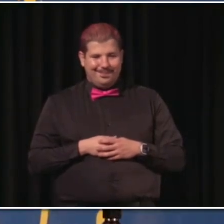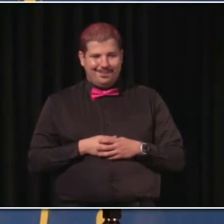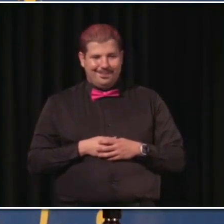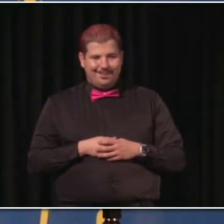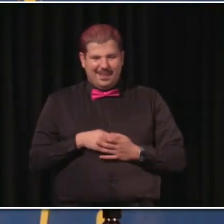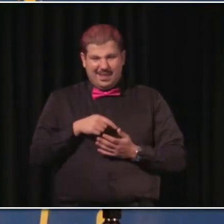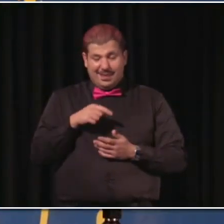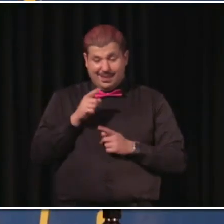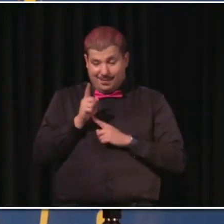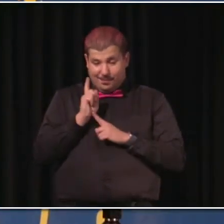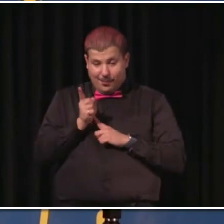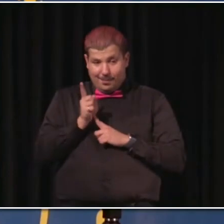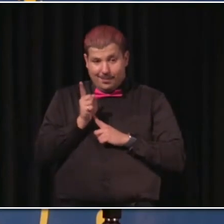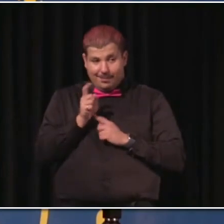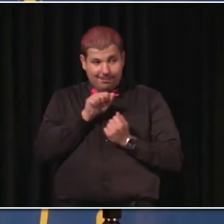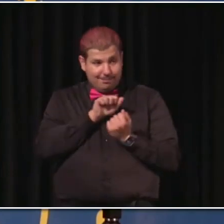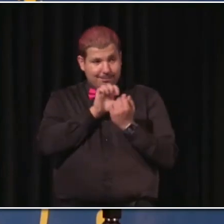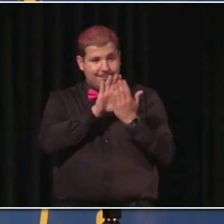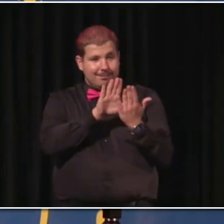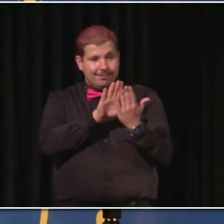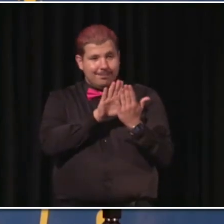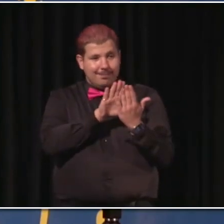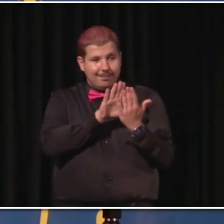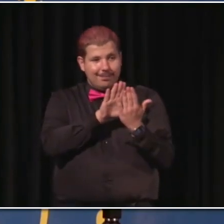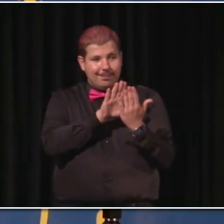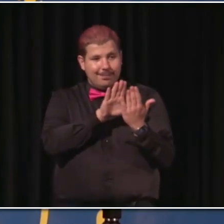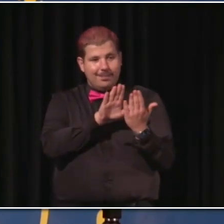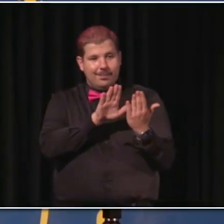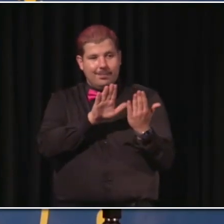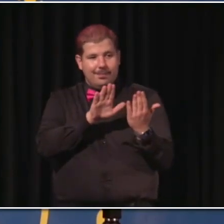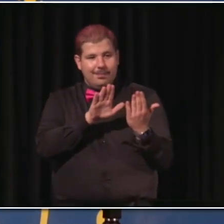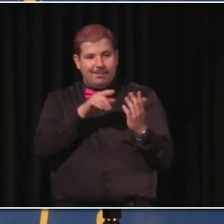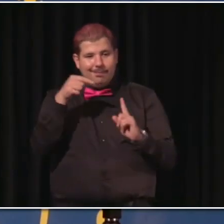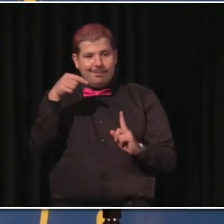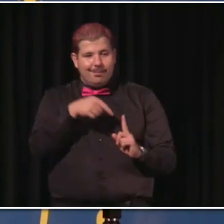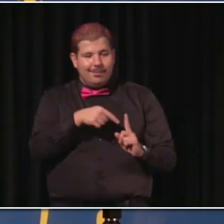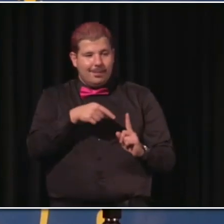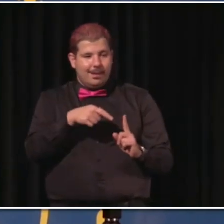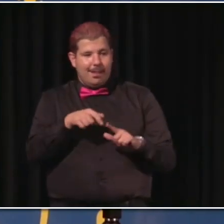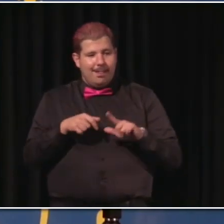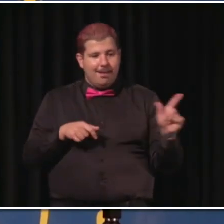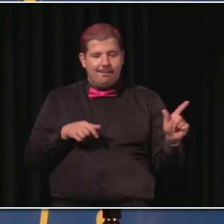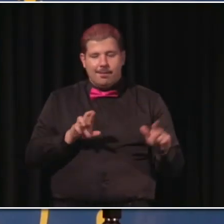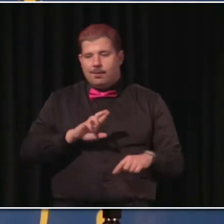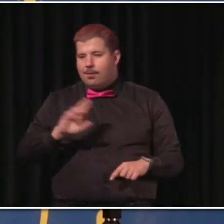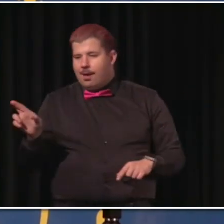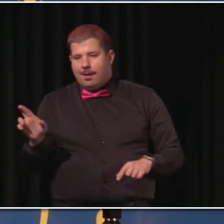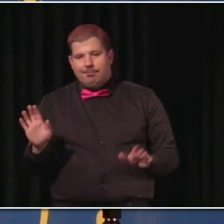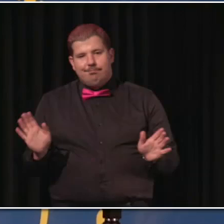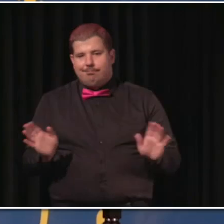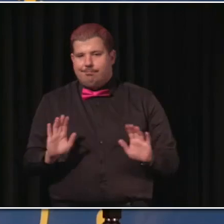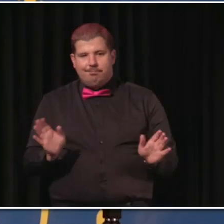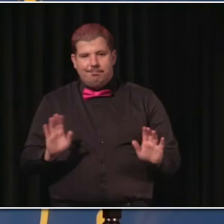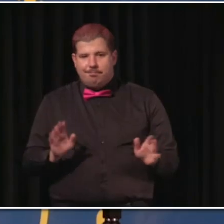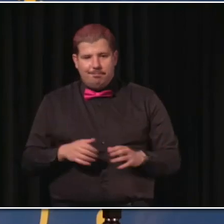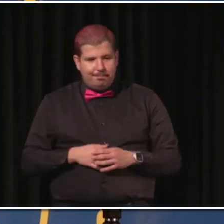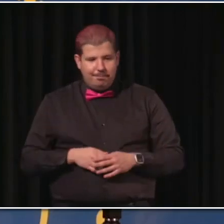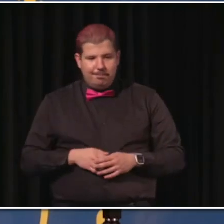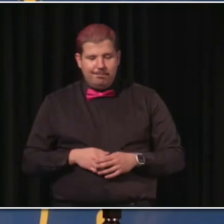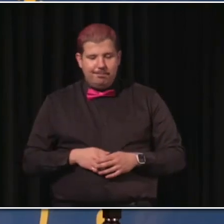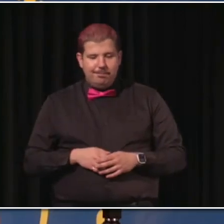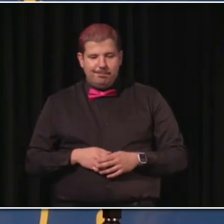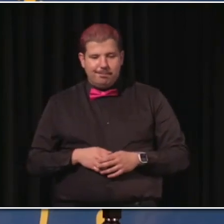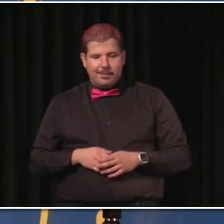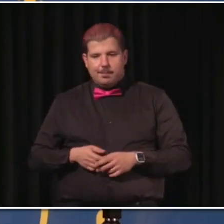This moment we face is not about left or right. It's